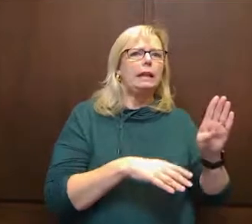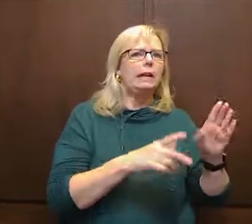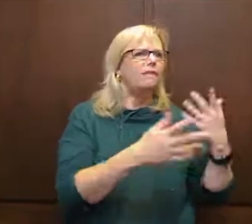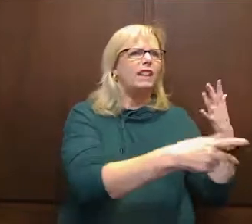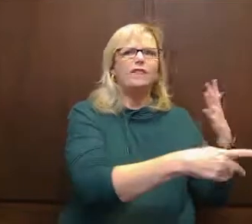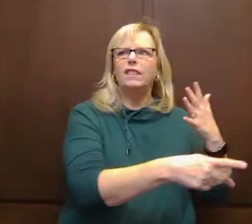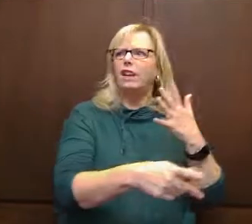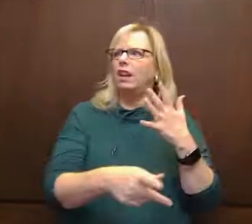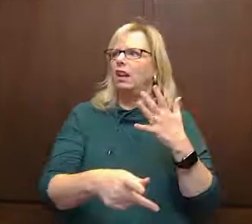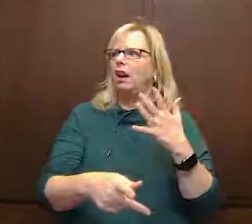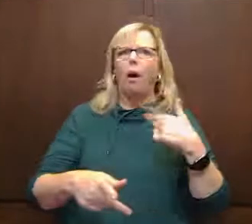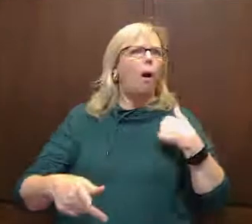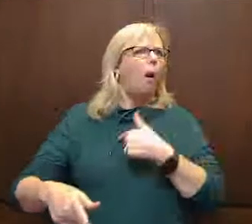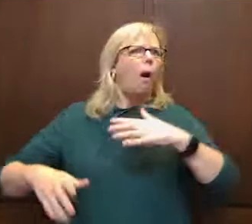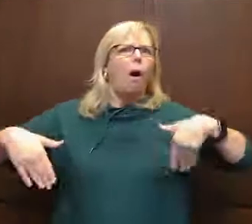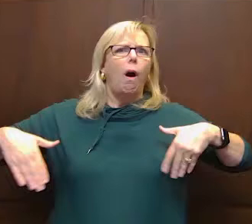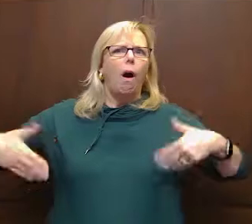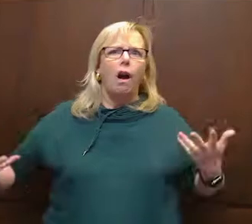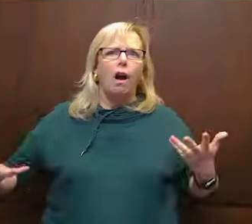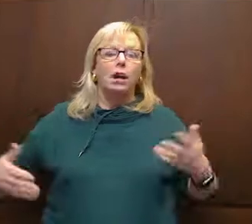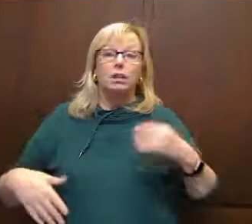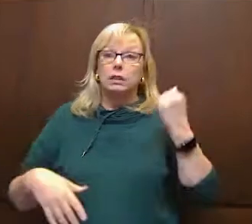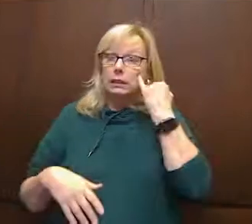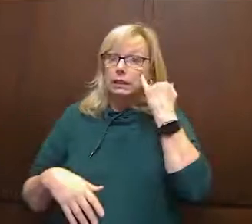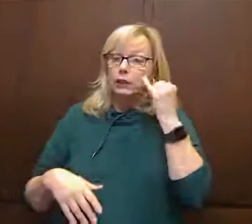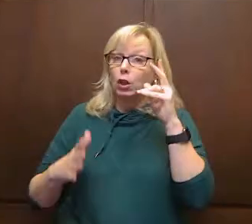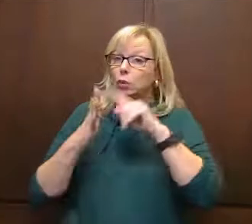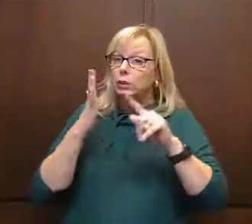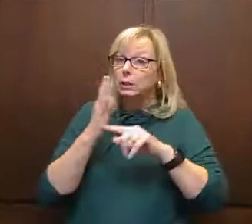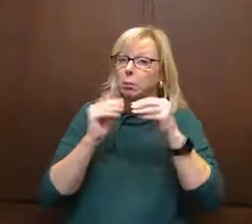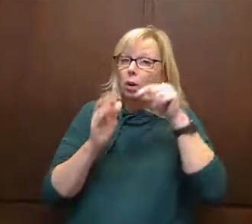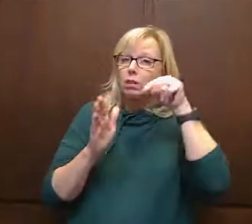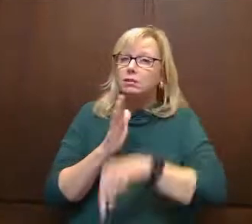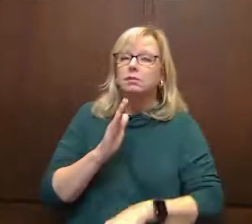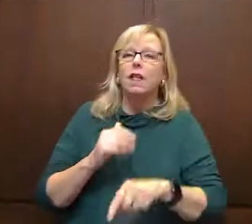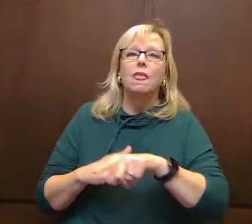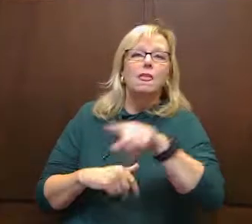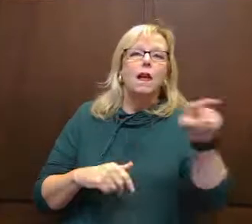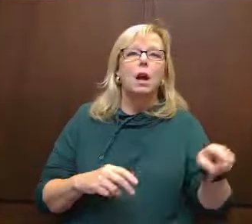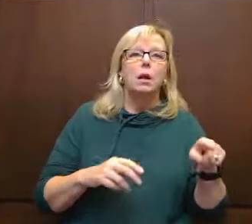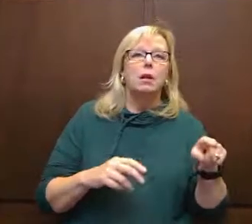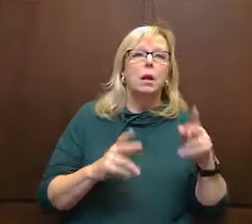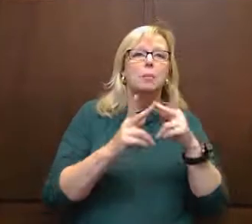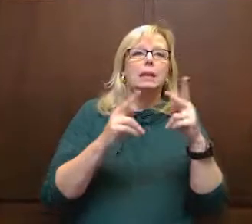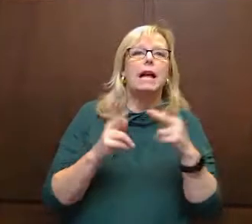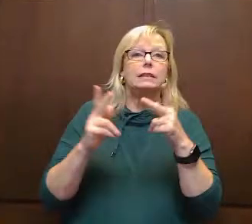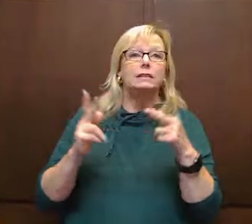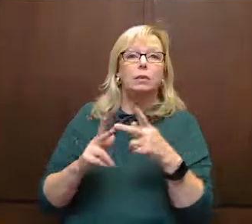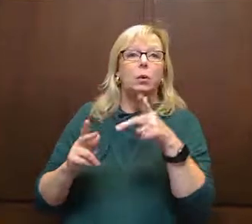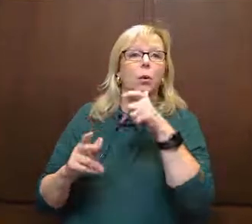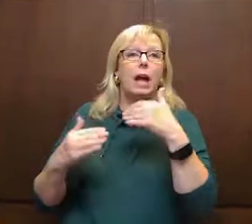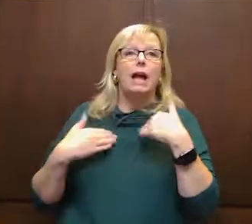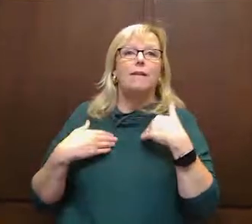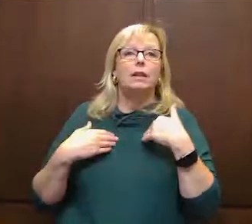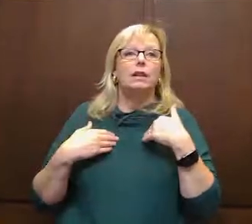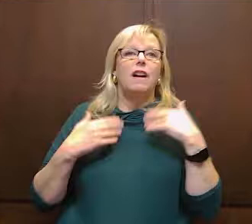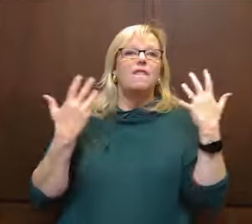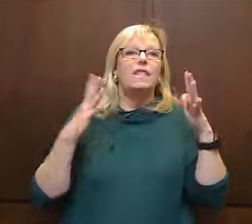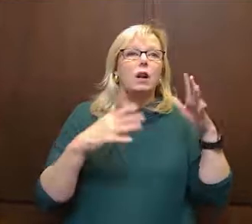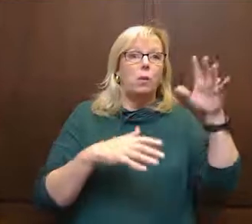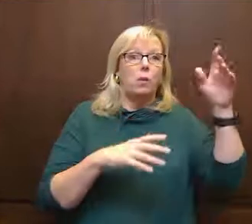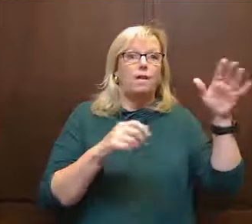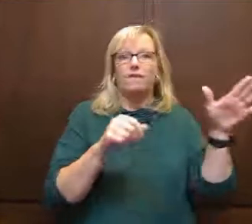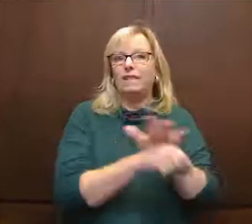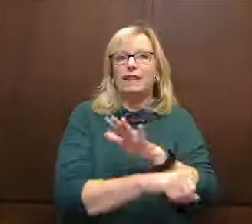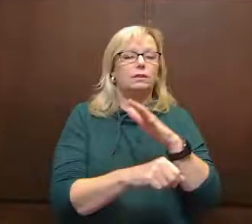as early as Monday. But if you research it a little bit further, those are for places that have completed 1A. Am I right,